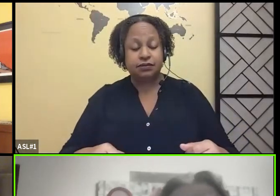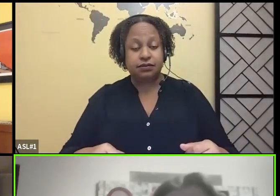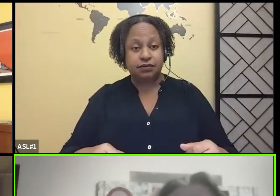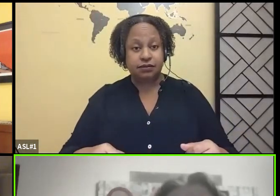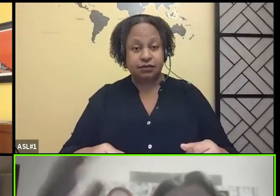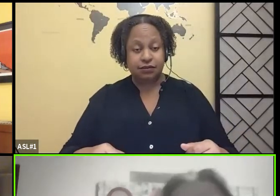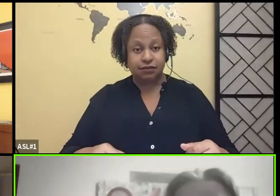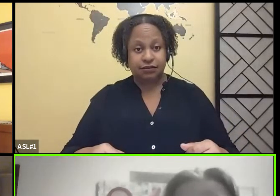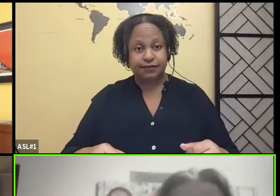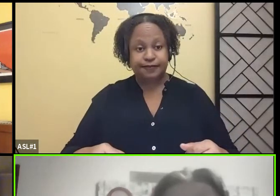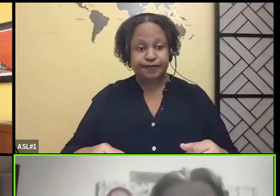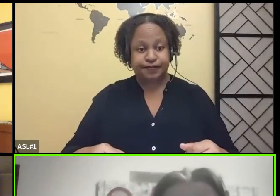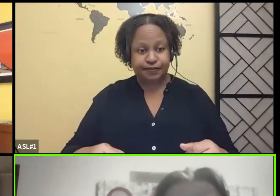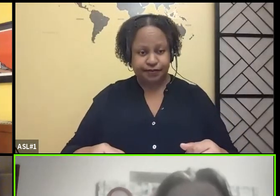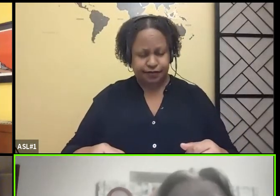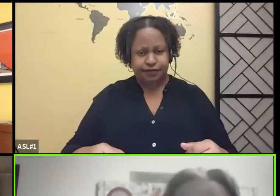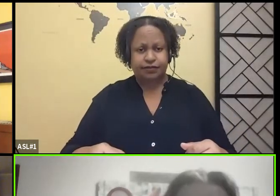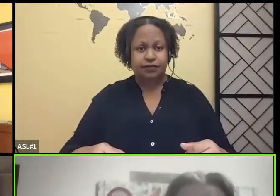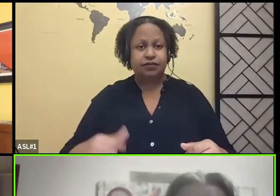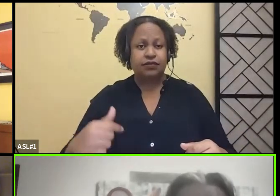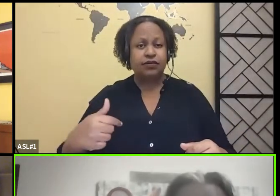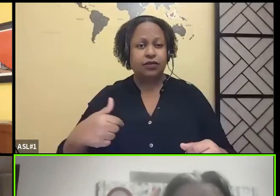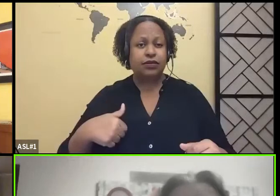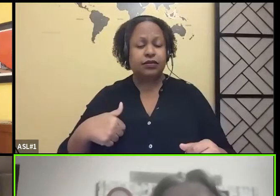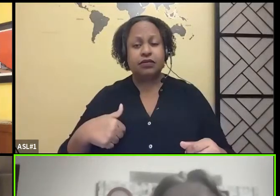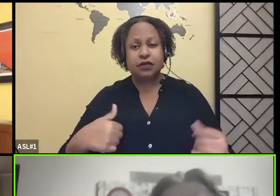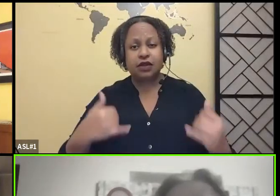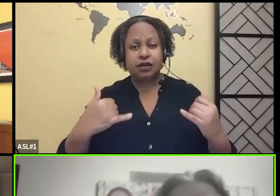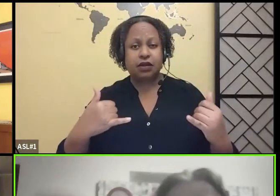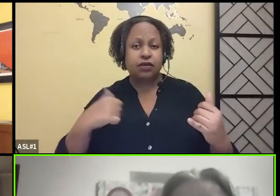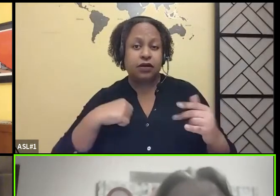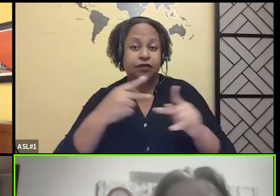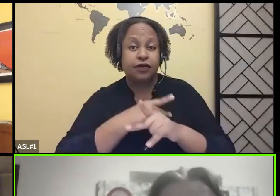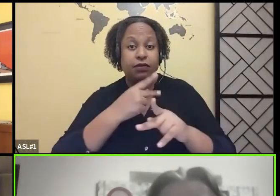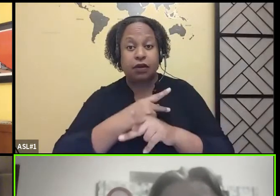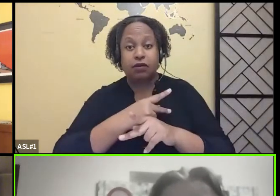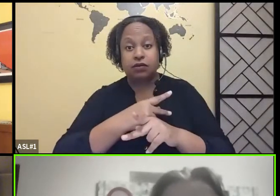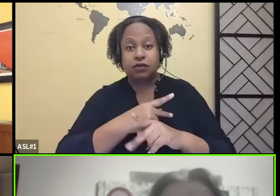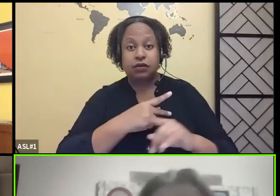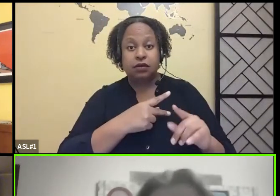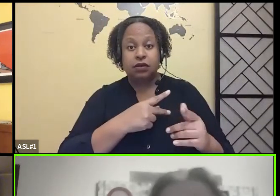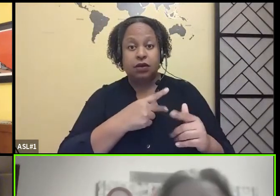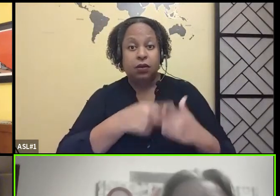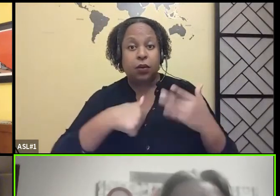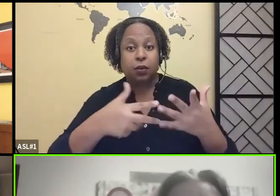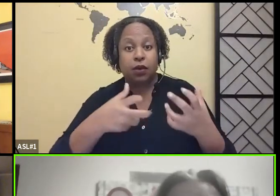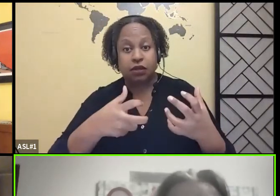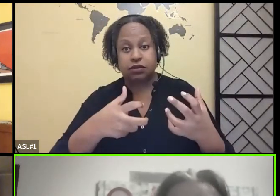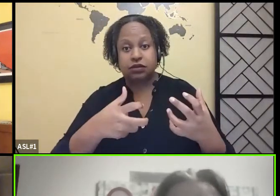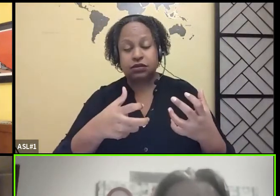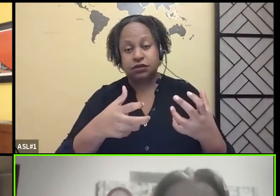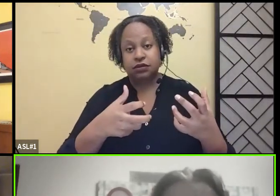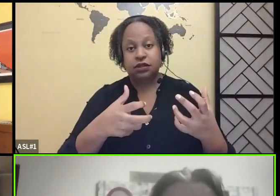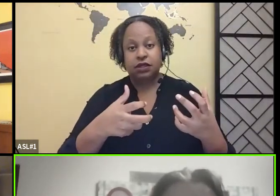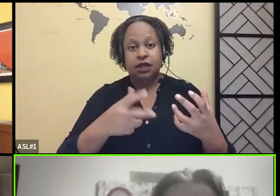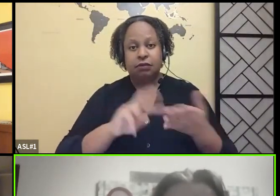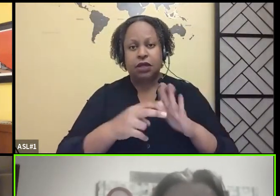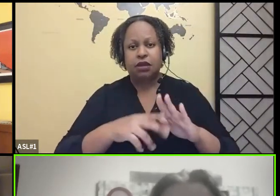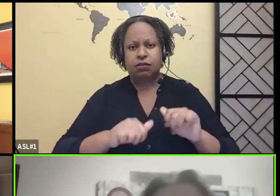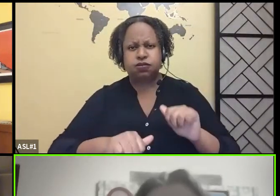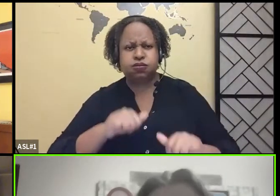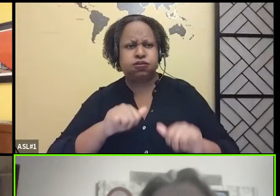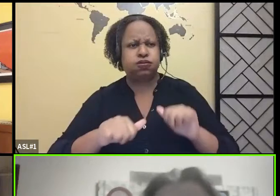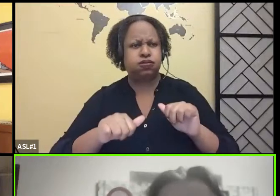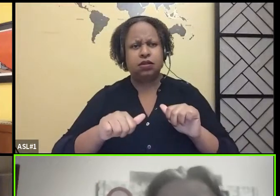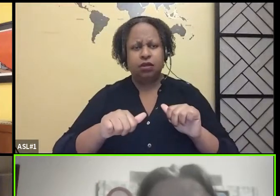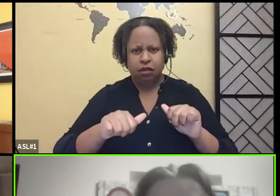And I'm looking where you are too. What do we want? Because it's not just like how we stumble through, but it's what do we want? What do we want?